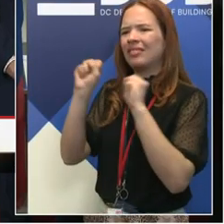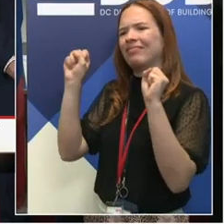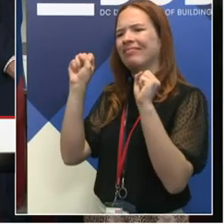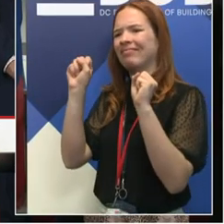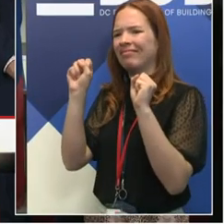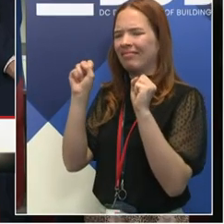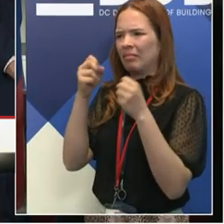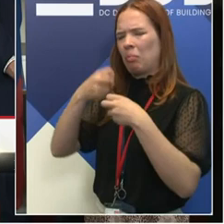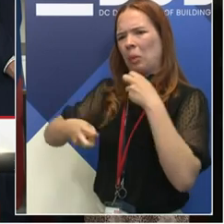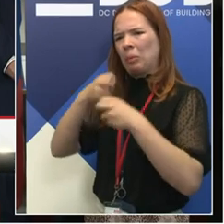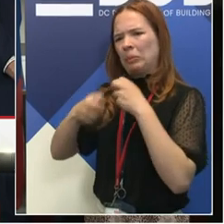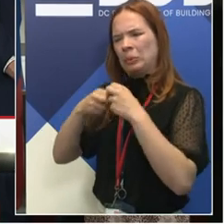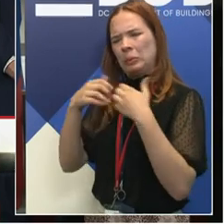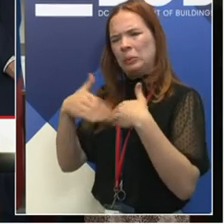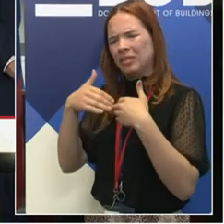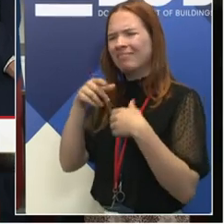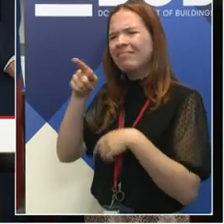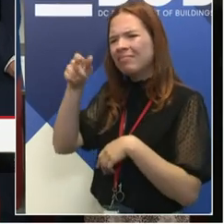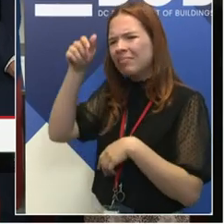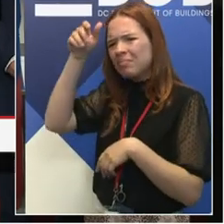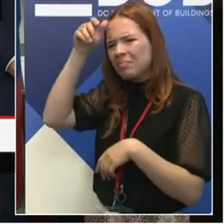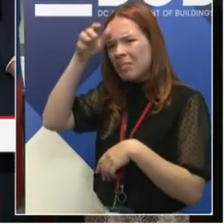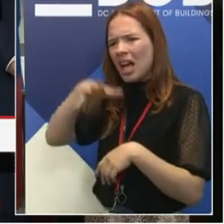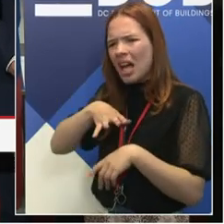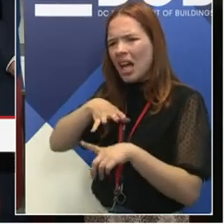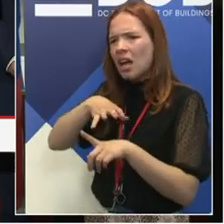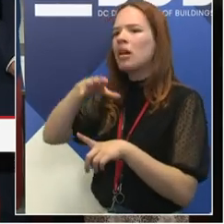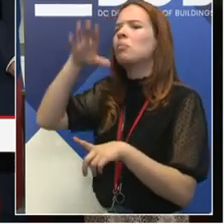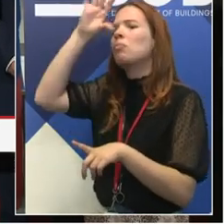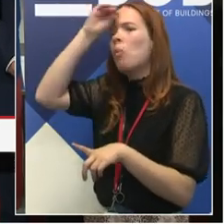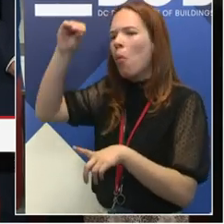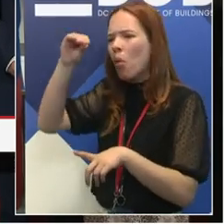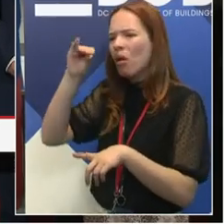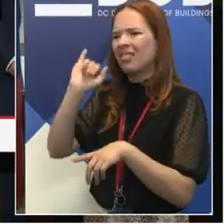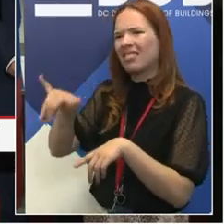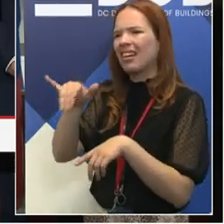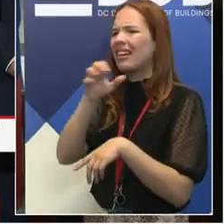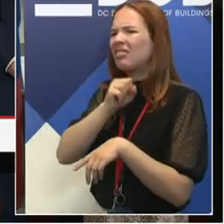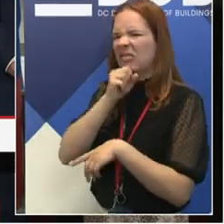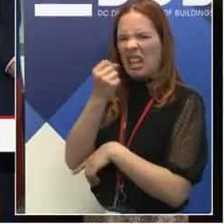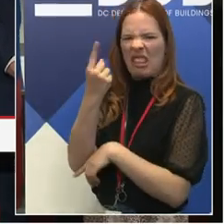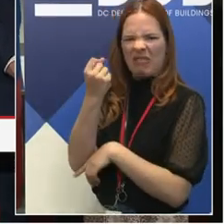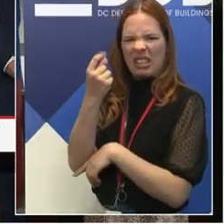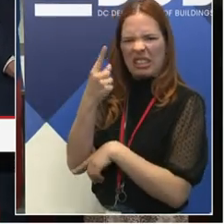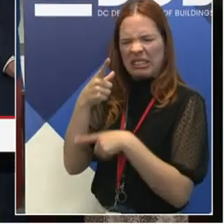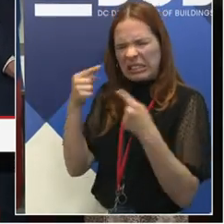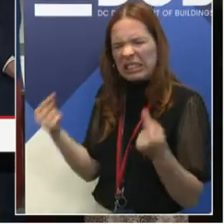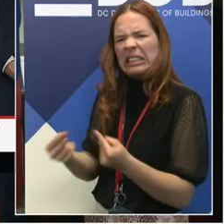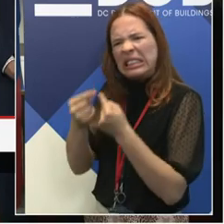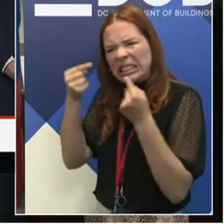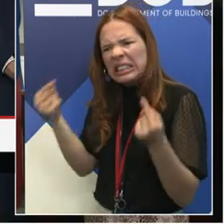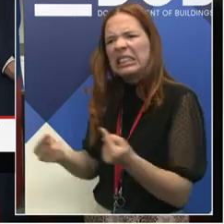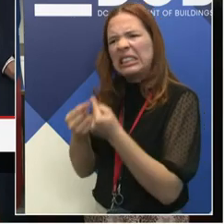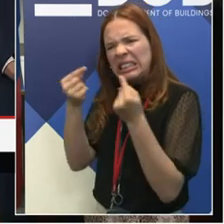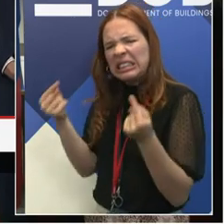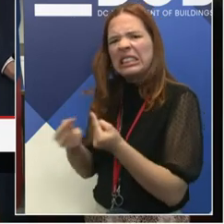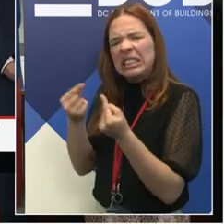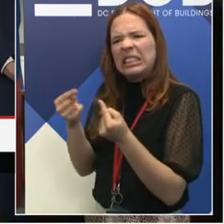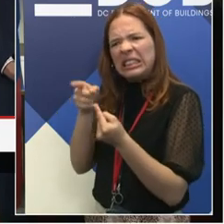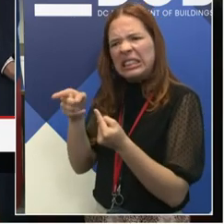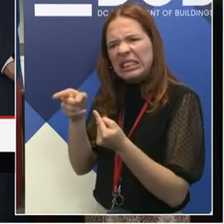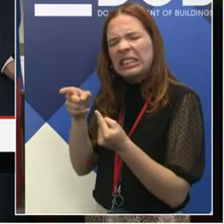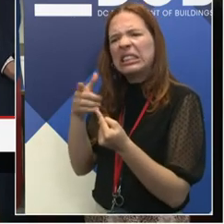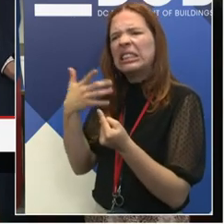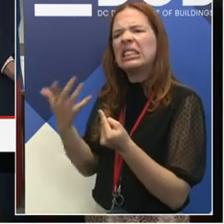thing to deal with these problems? Well, I think that we as a nation have to deal with the epidemic